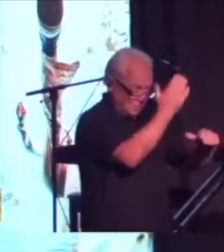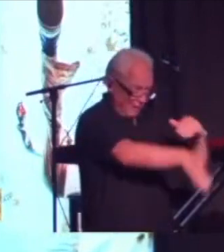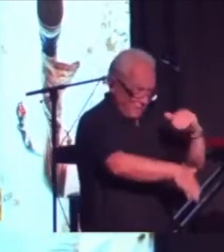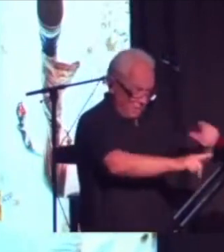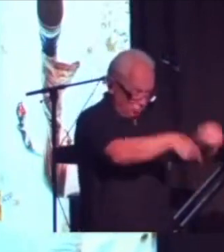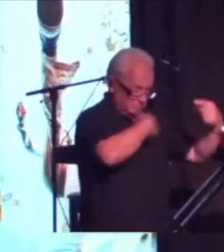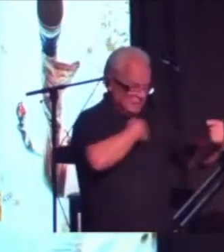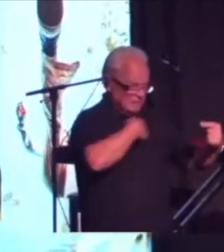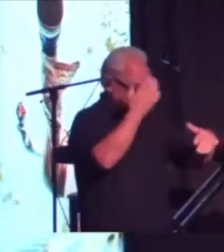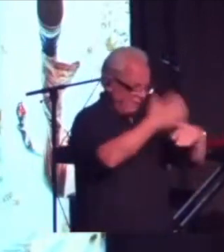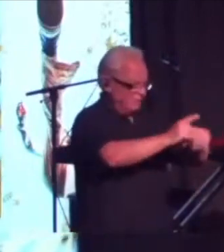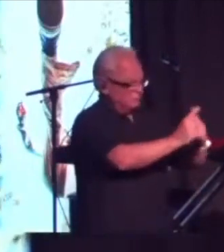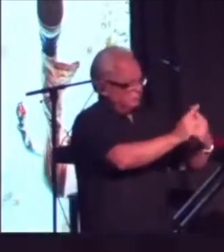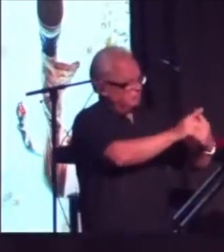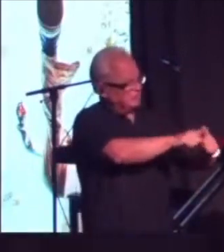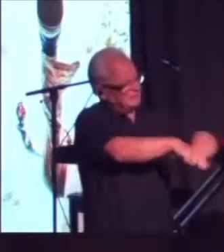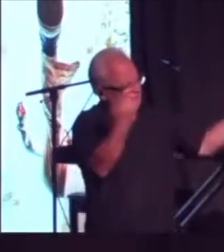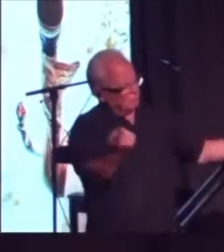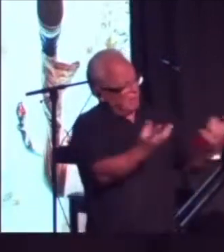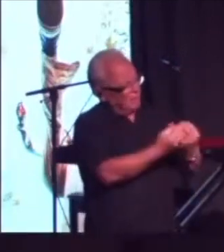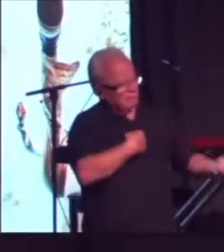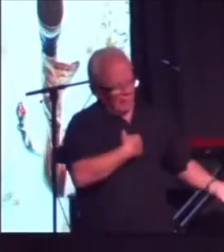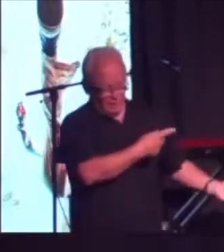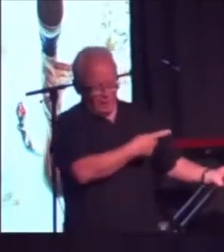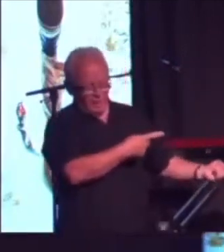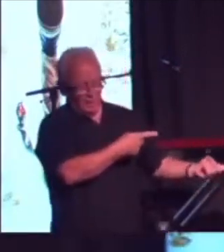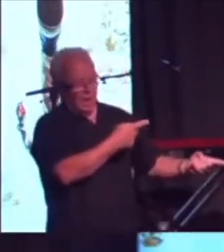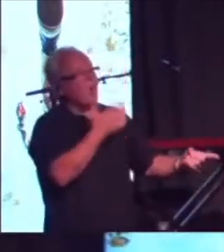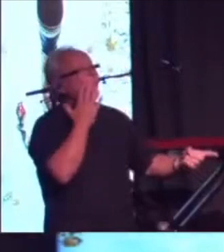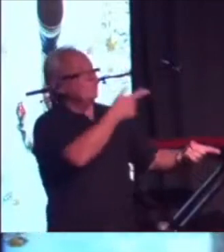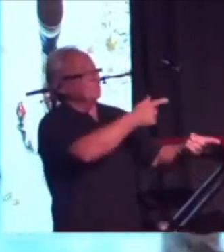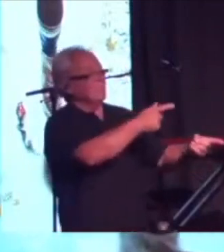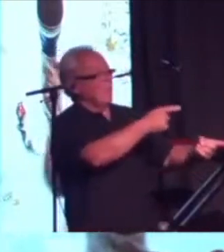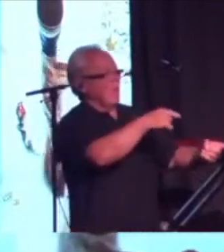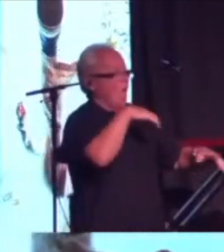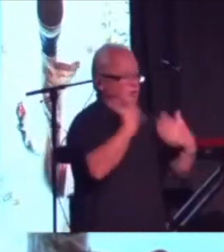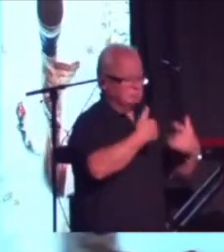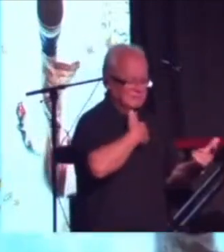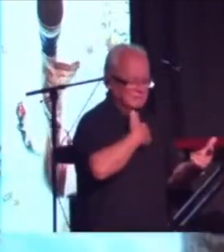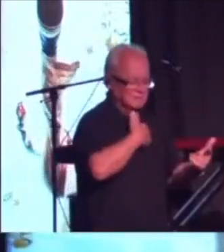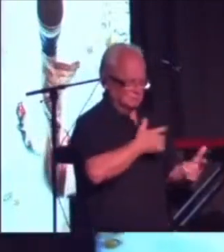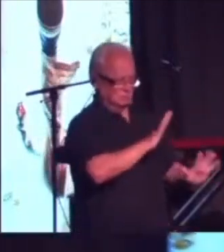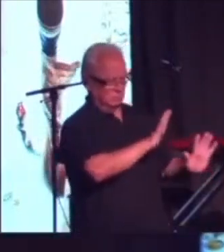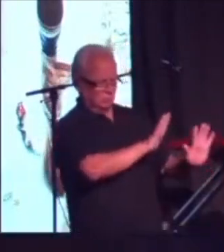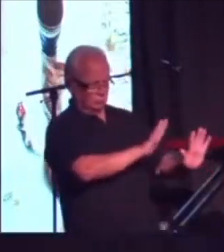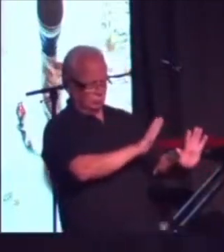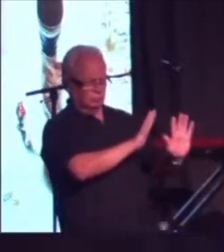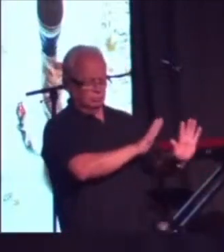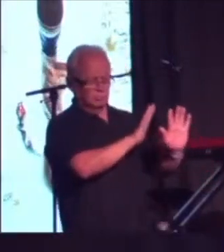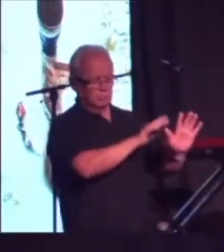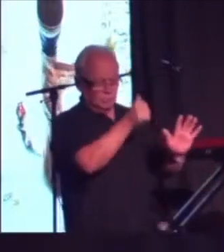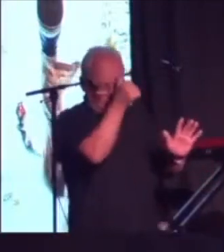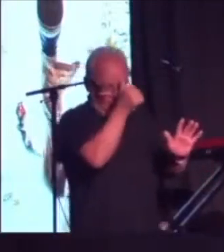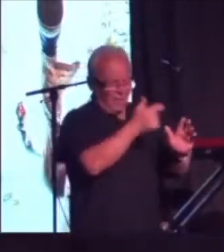you, people that never wound you, you might feel good because we can preserve people's feelings. You might feel good, but trouble's around